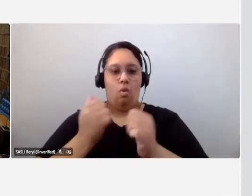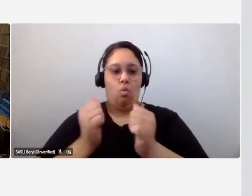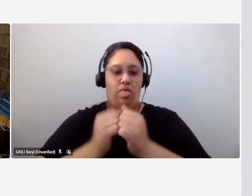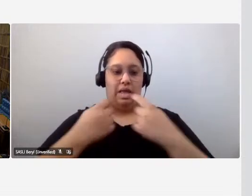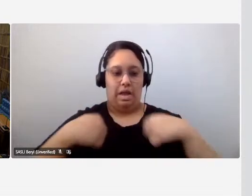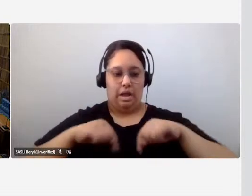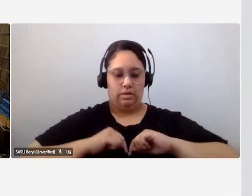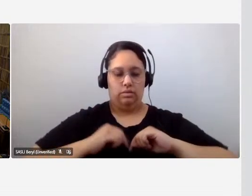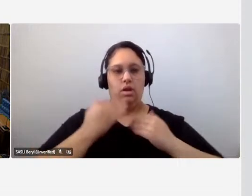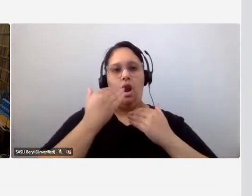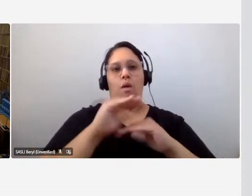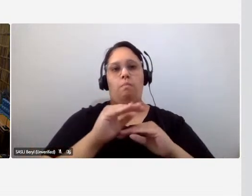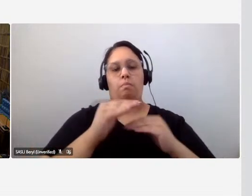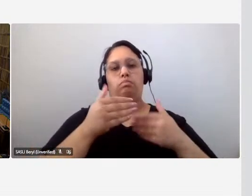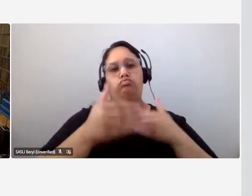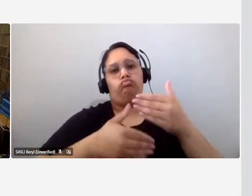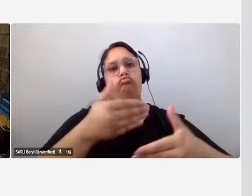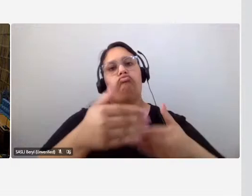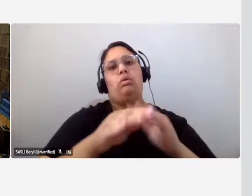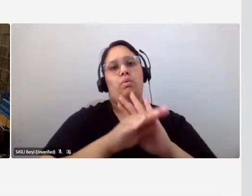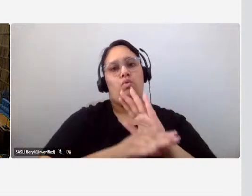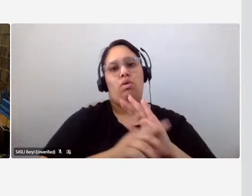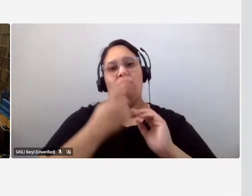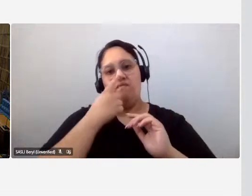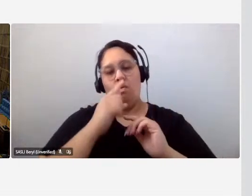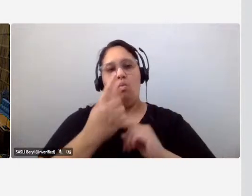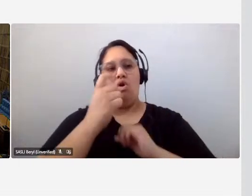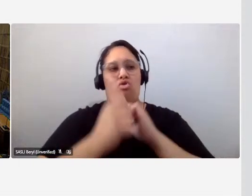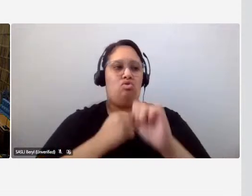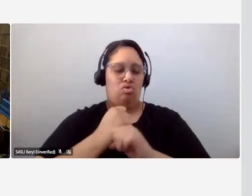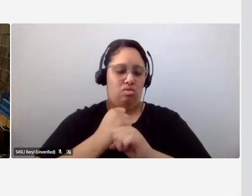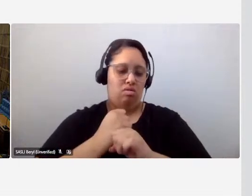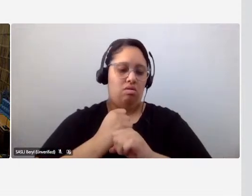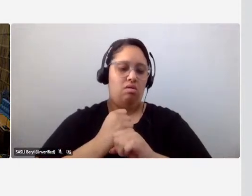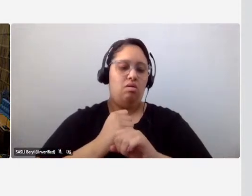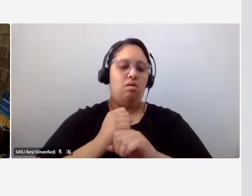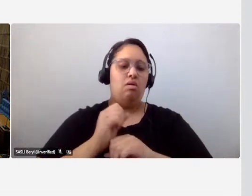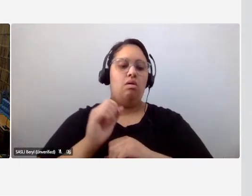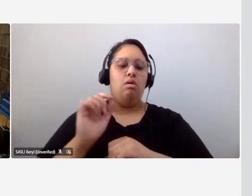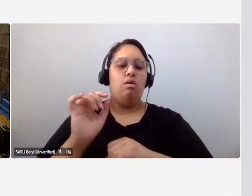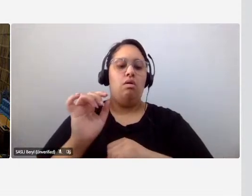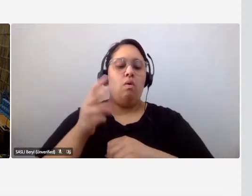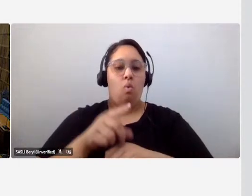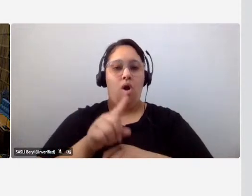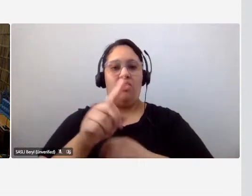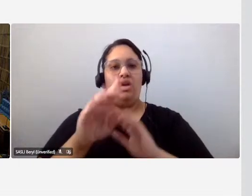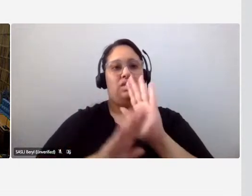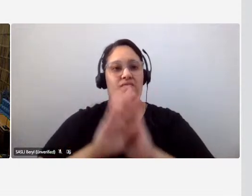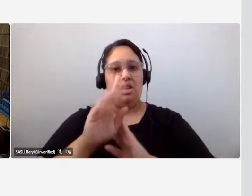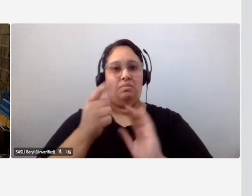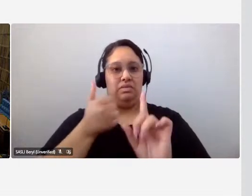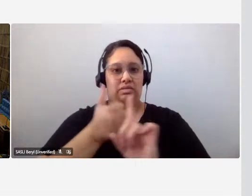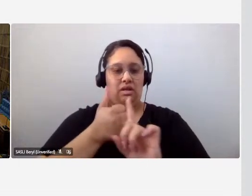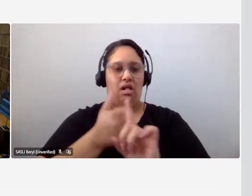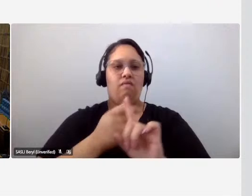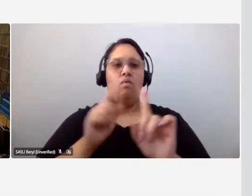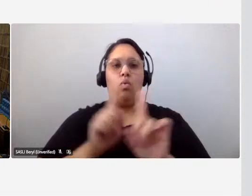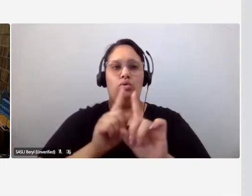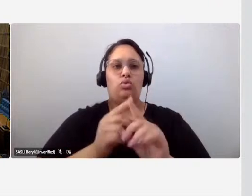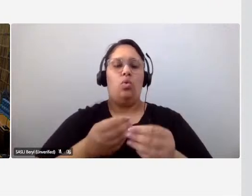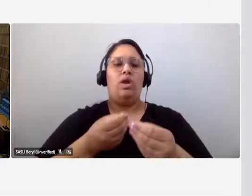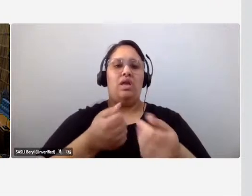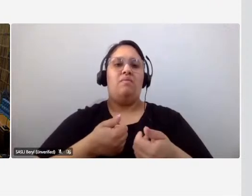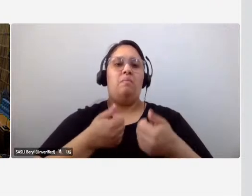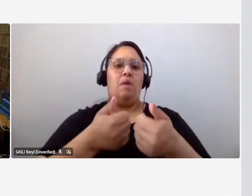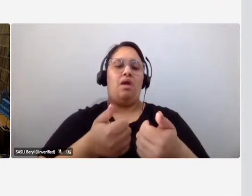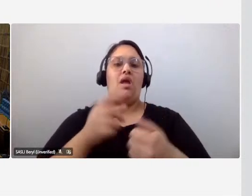it's a limited duration program for 1 year. While they are developing themselves, they're also giving back. And